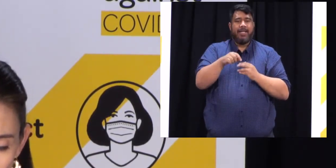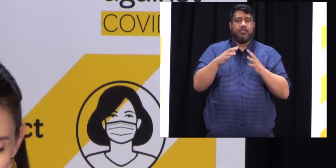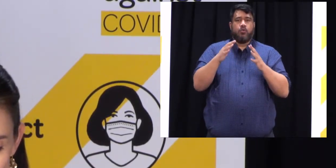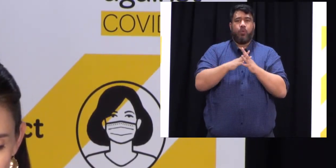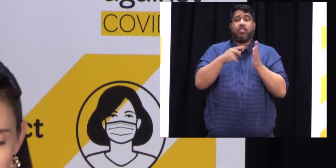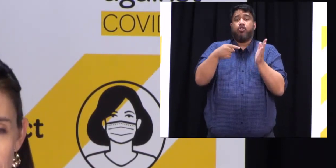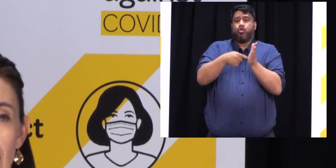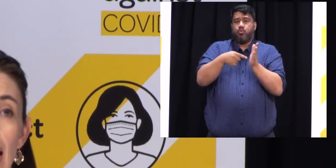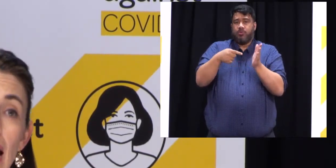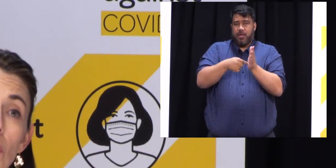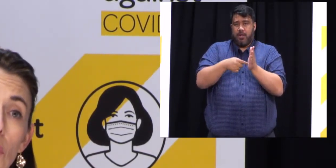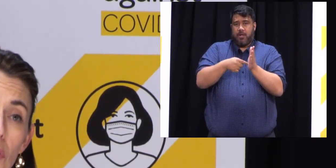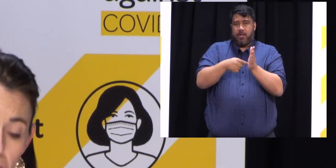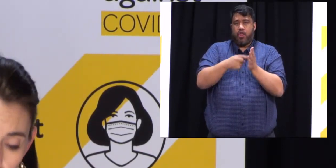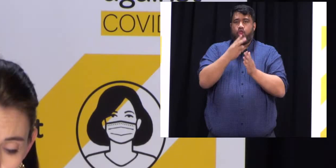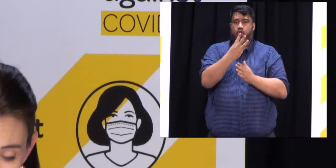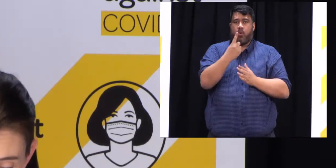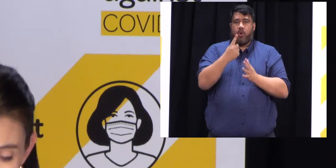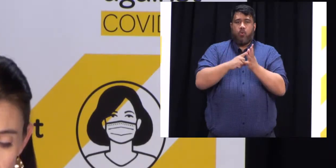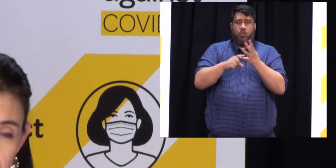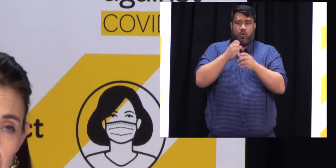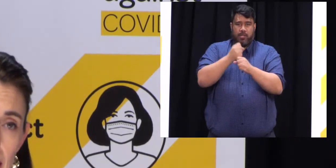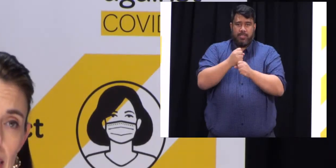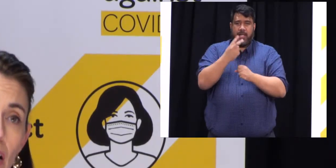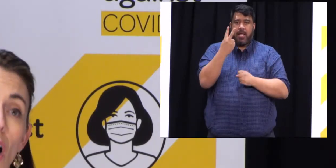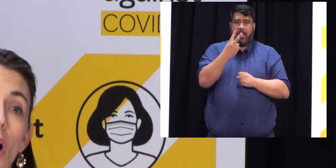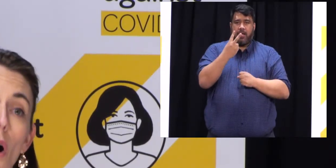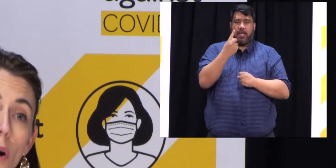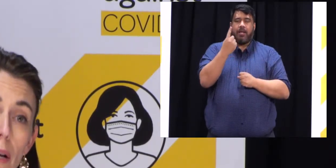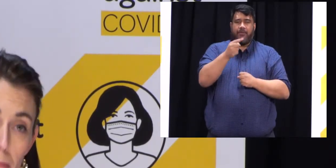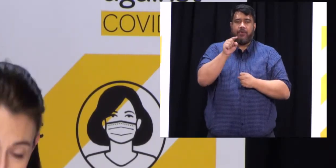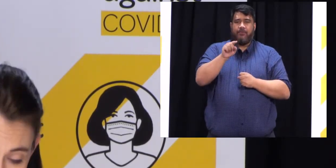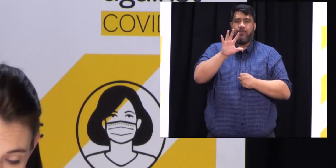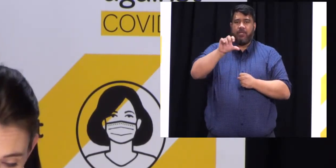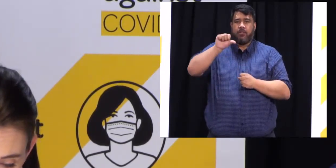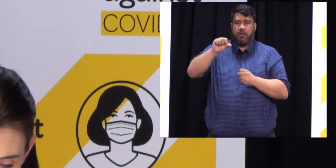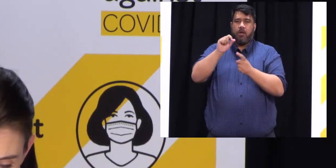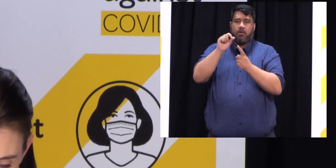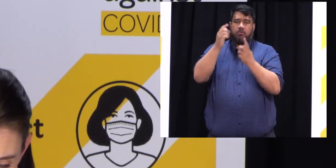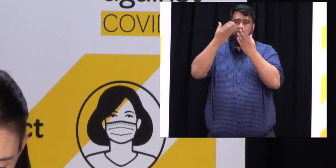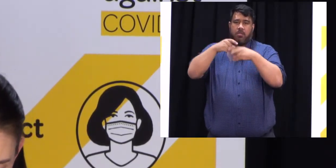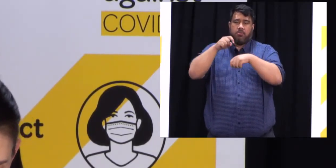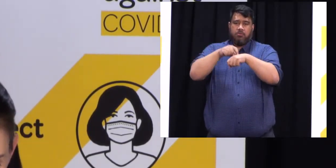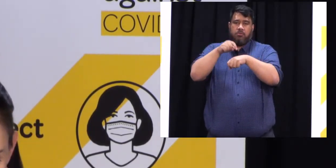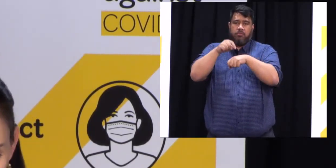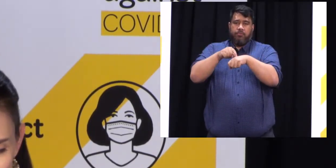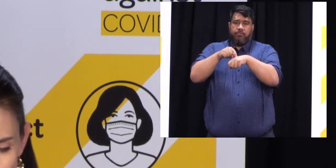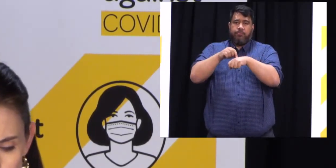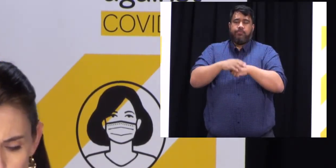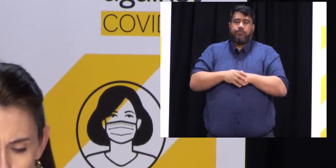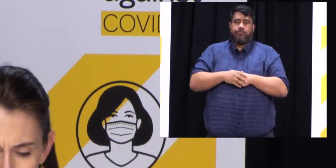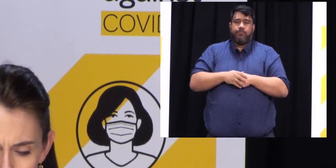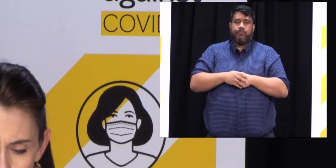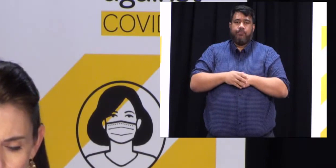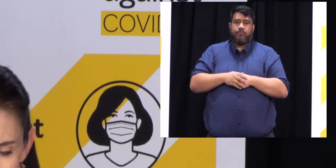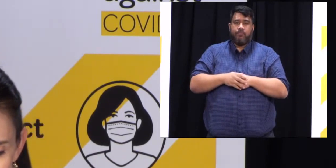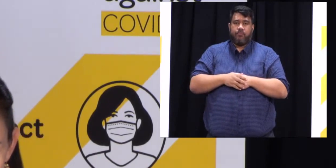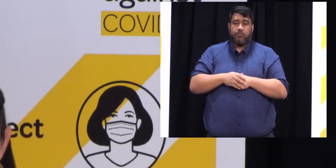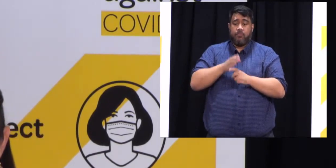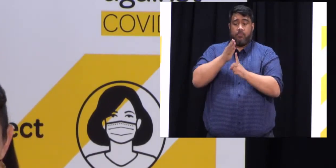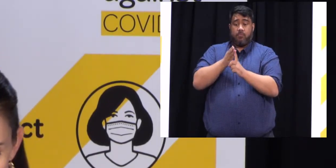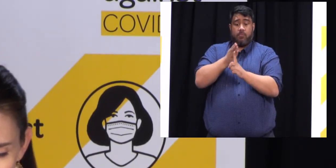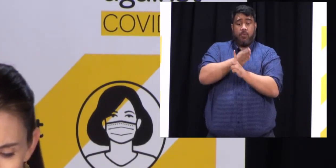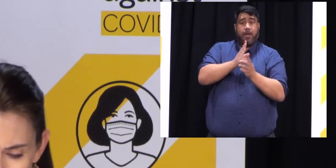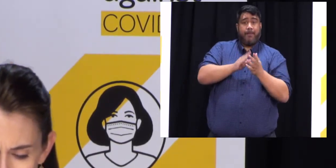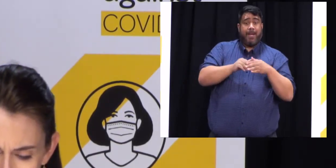31 August. And we'll review those settings on Monday. In both our cases